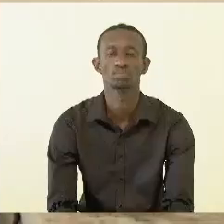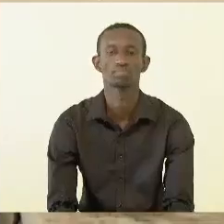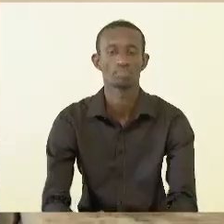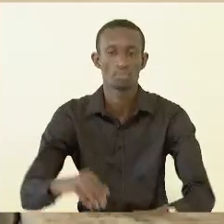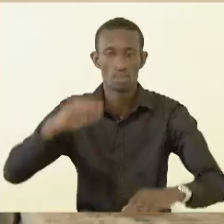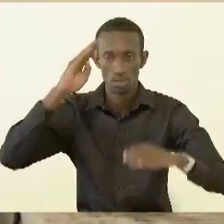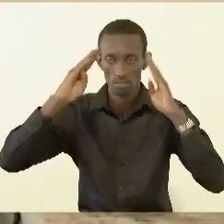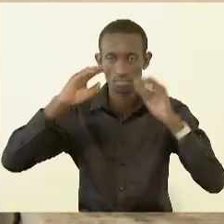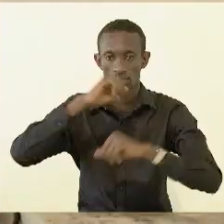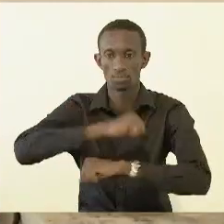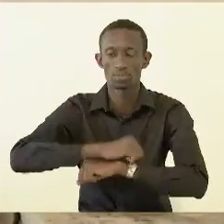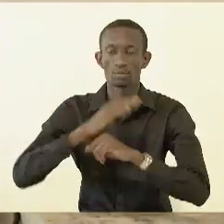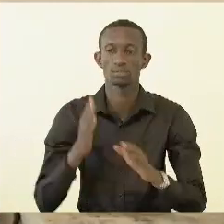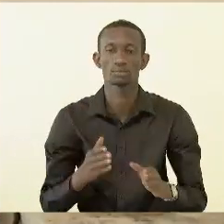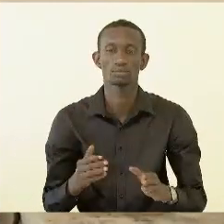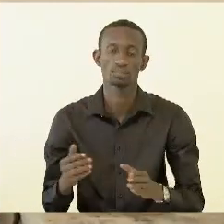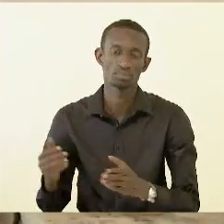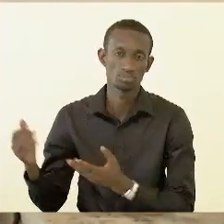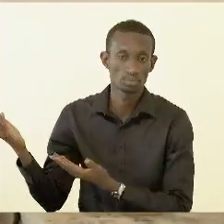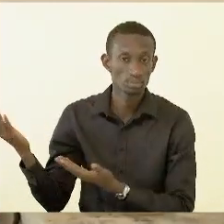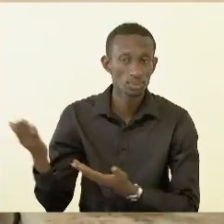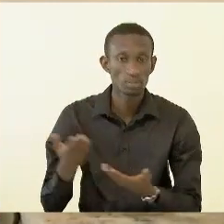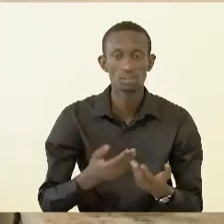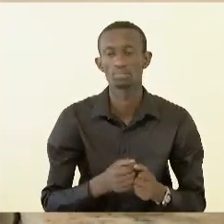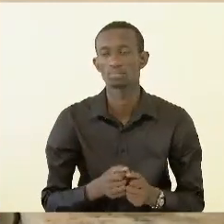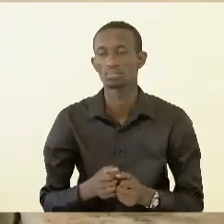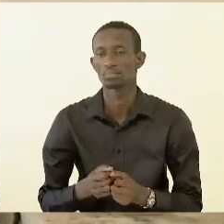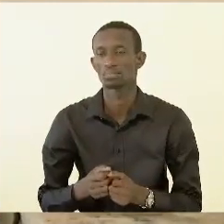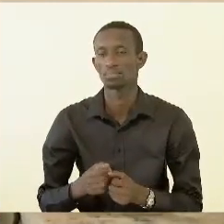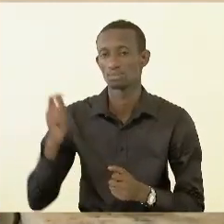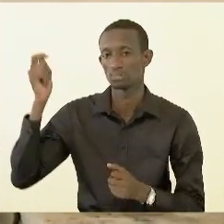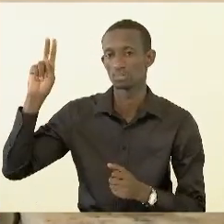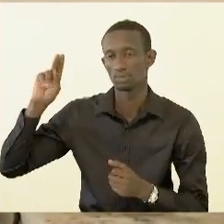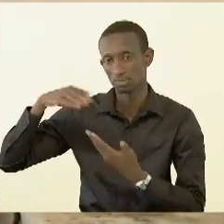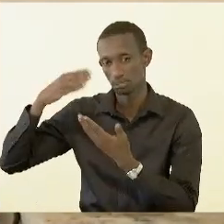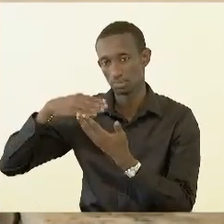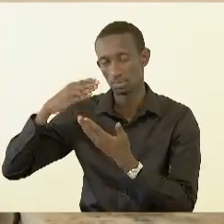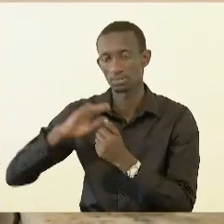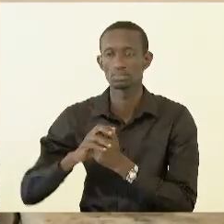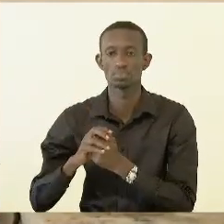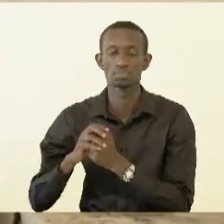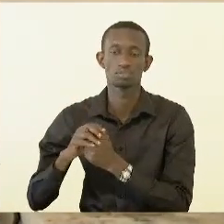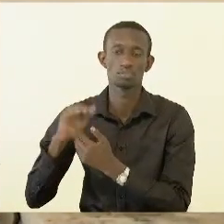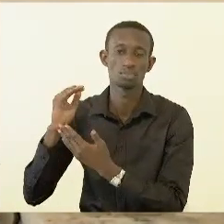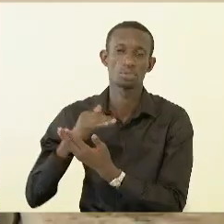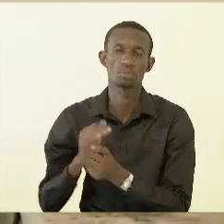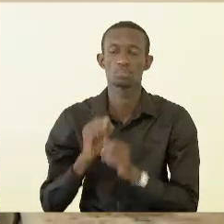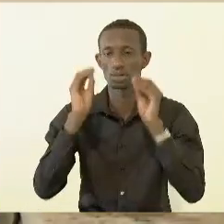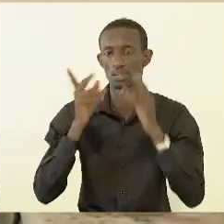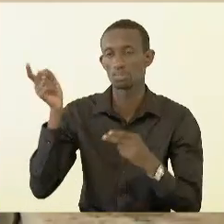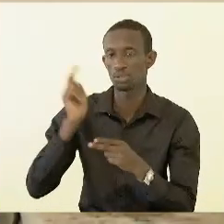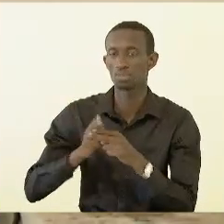Dear students, welcome back to this 30 minutes lesson session. I'm teacher